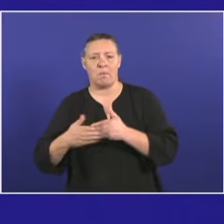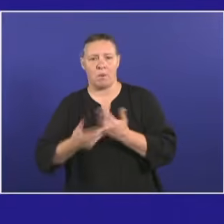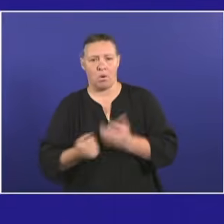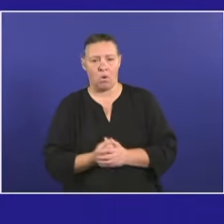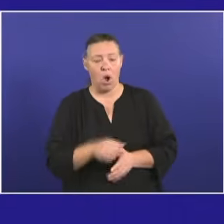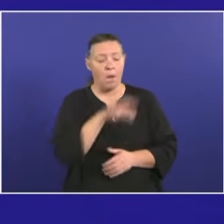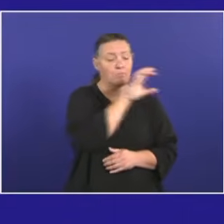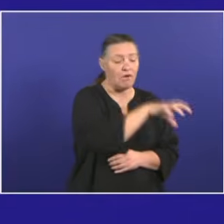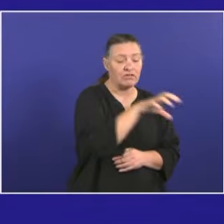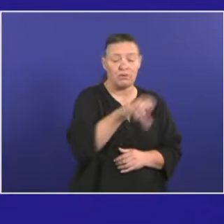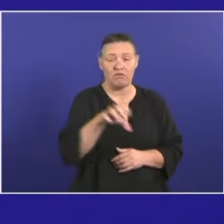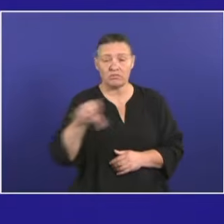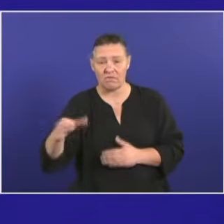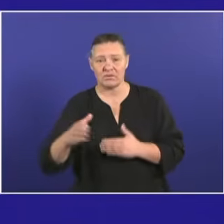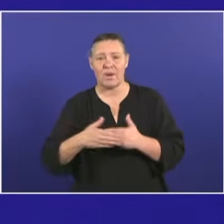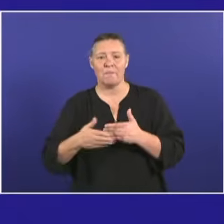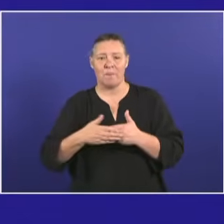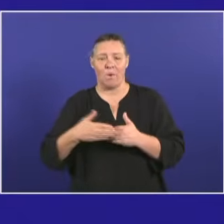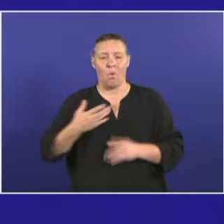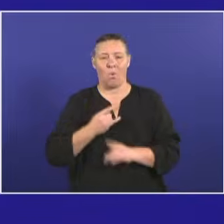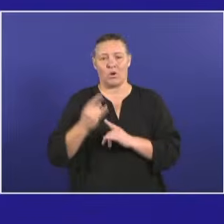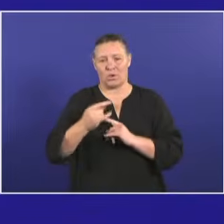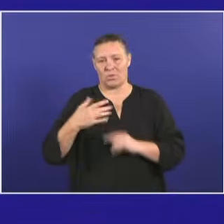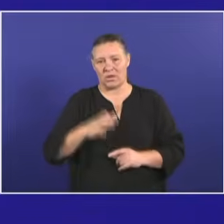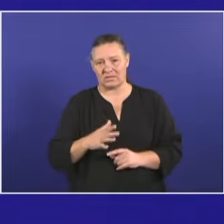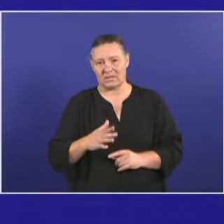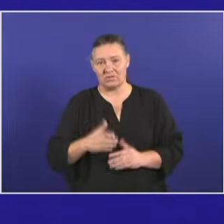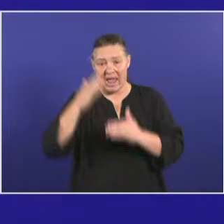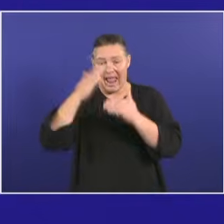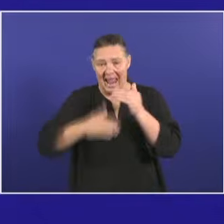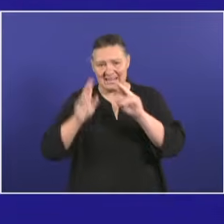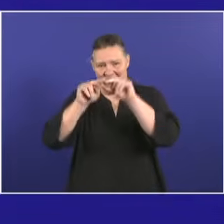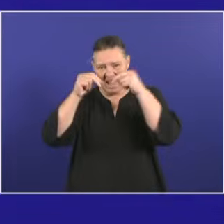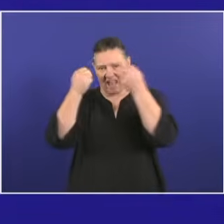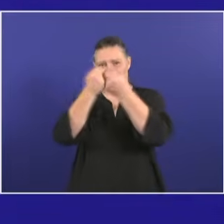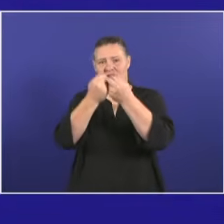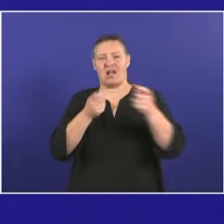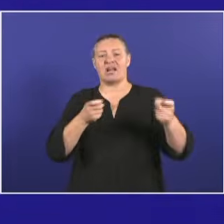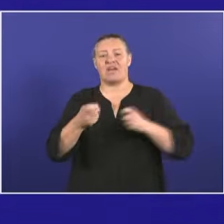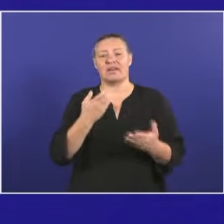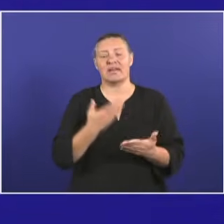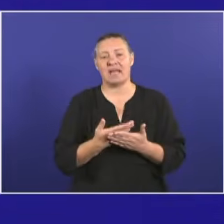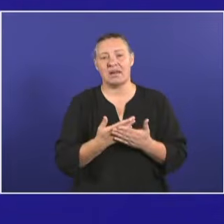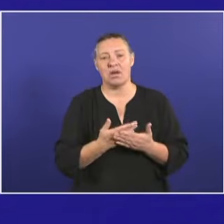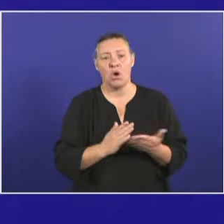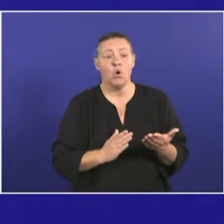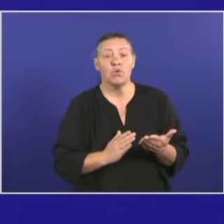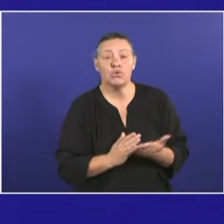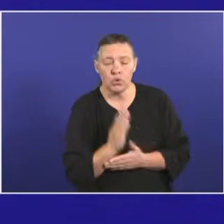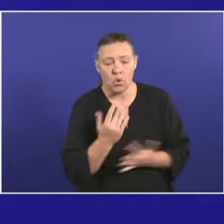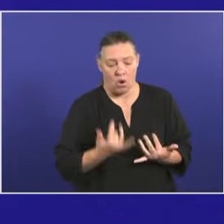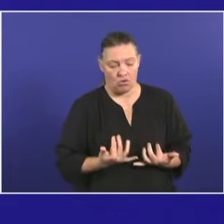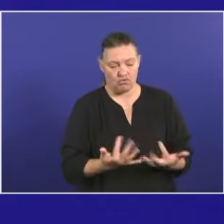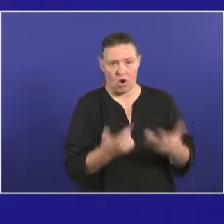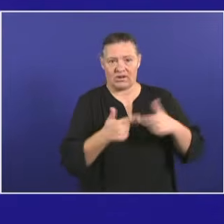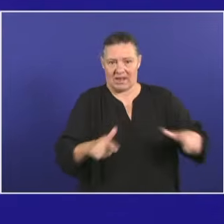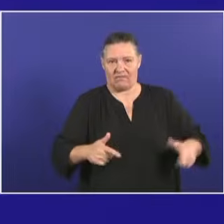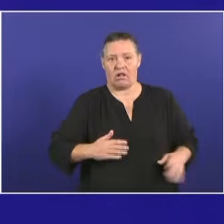And ultimately, we will become the party that dominates national government because of what we are doing on the